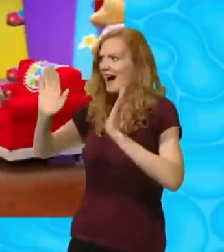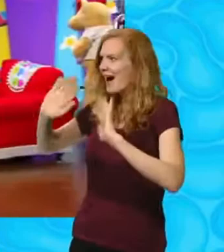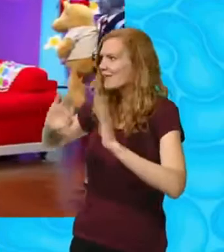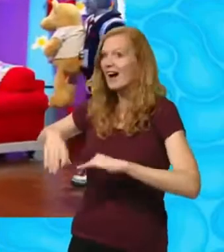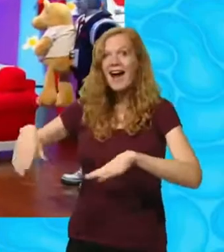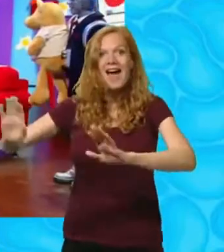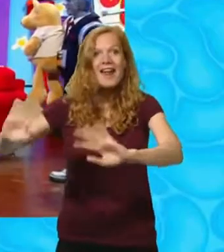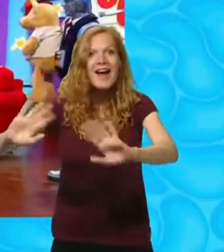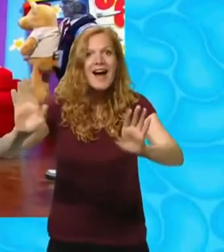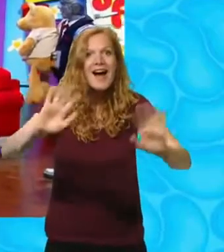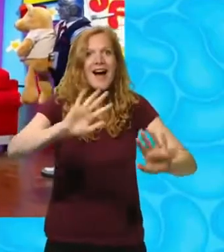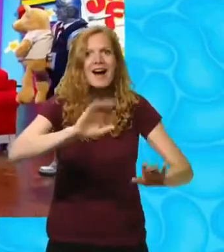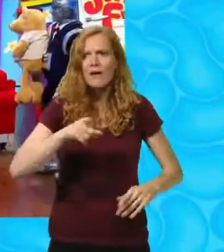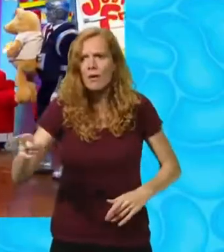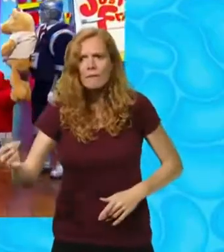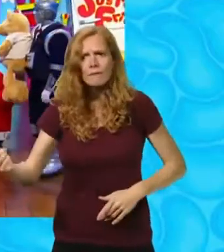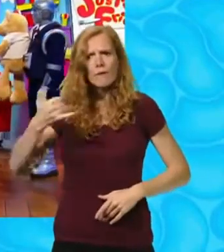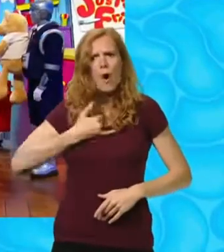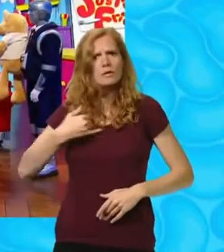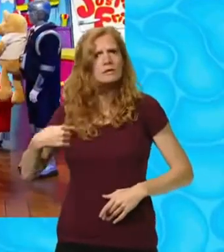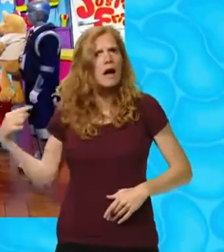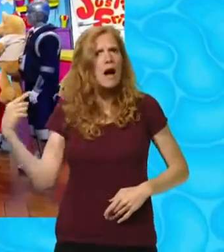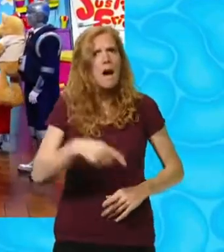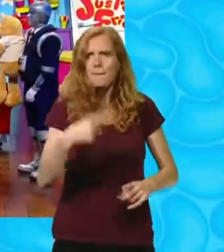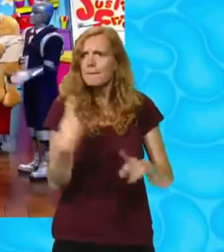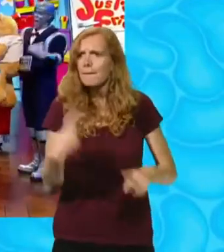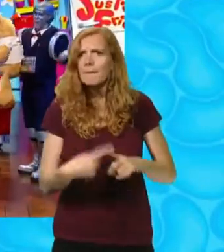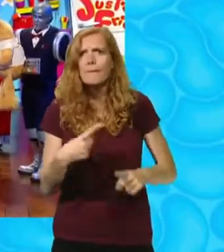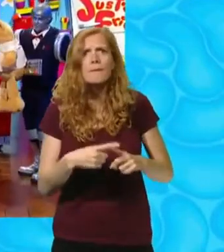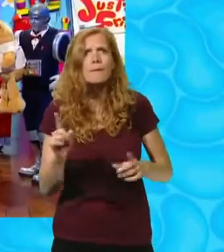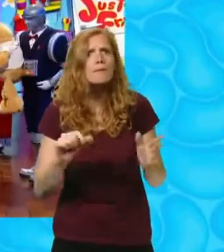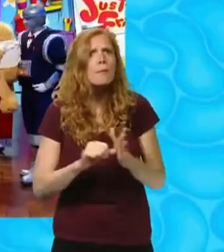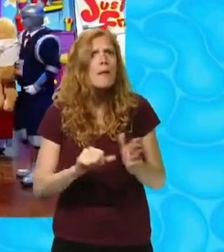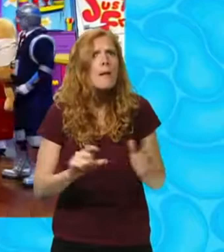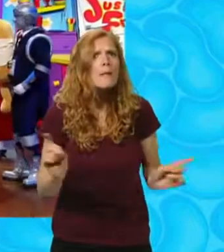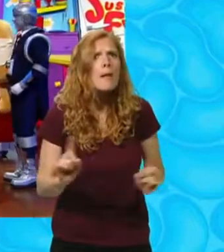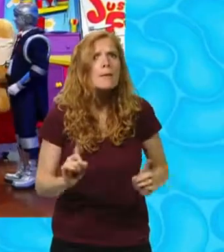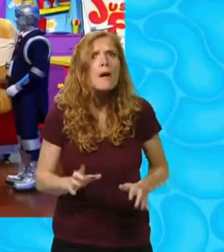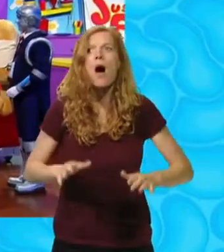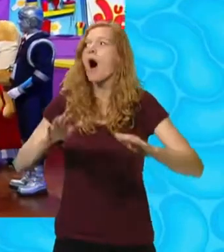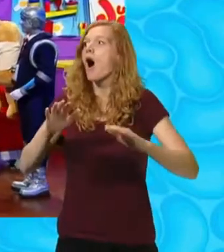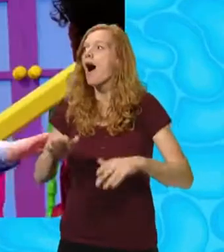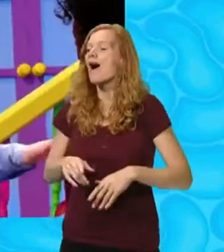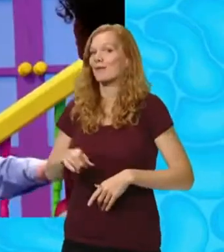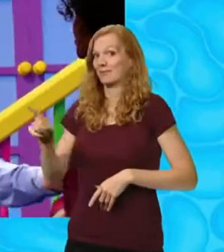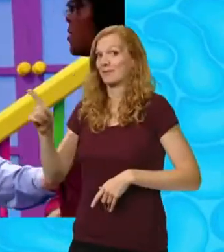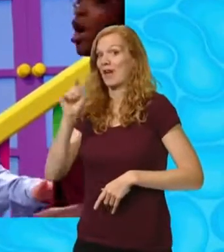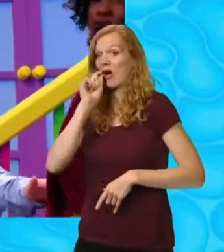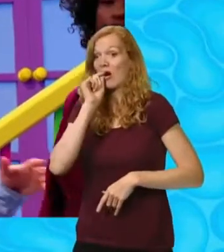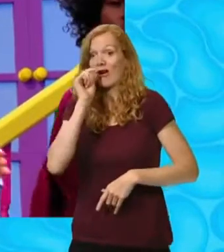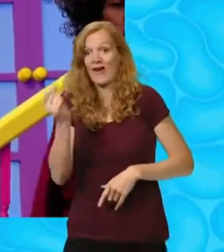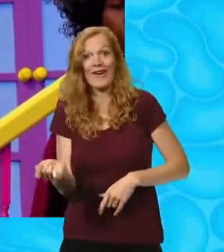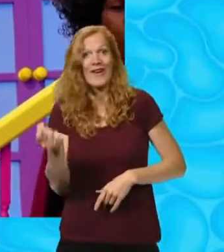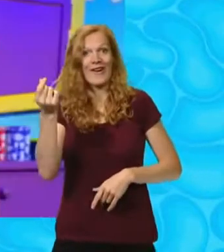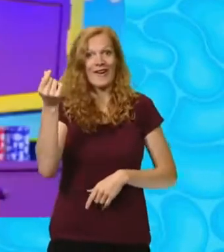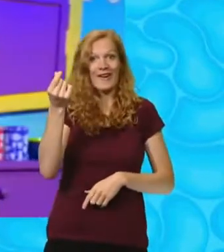Well, I came as soon as I got Little Monster's call. What seems to be the problem? Well, now, Little Monster has just lost one of her